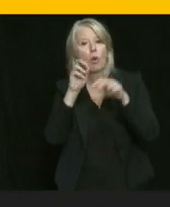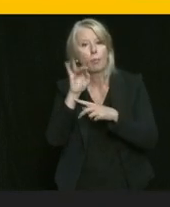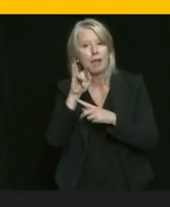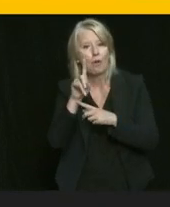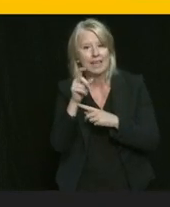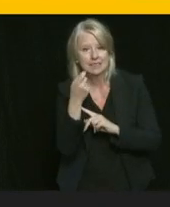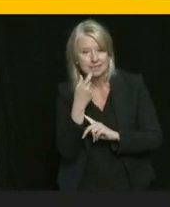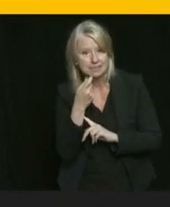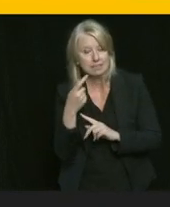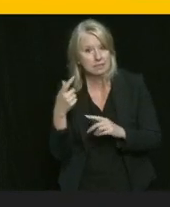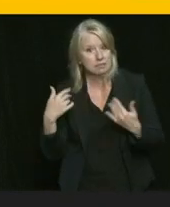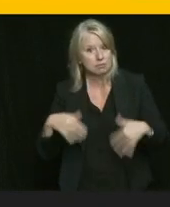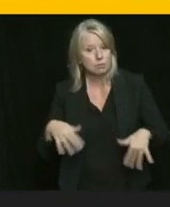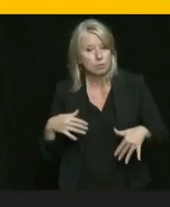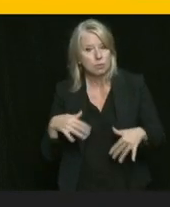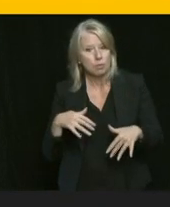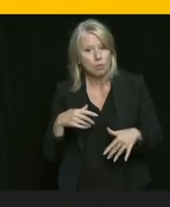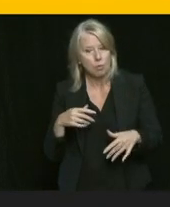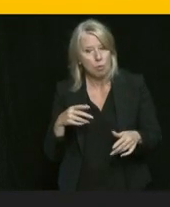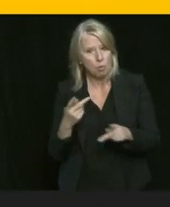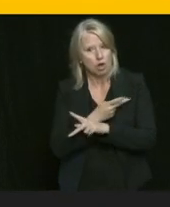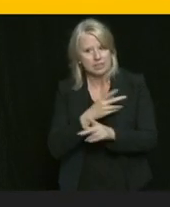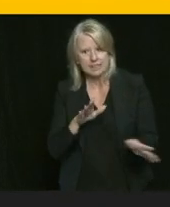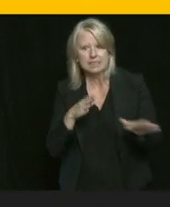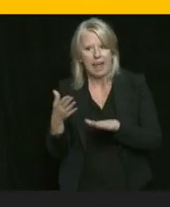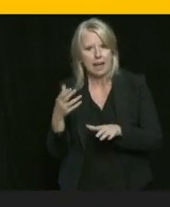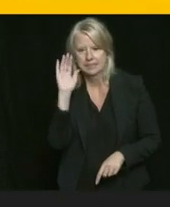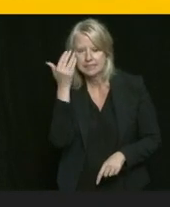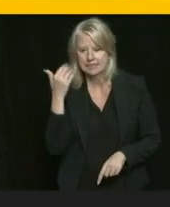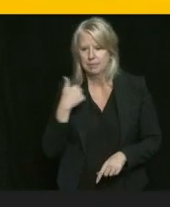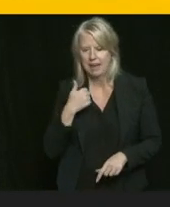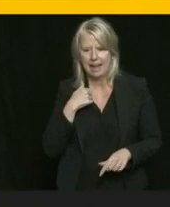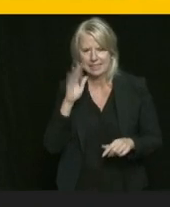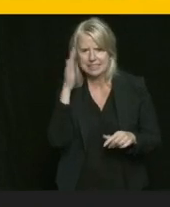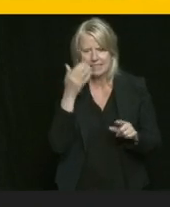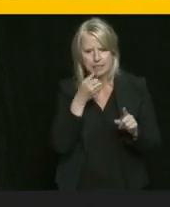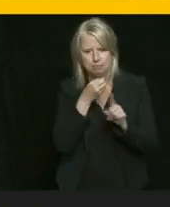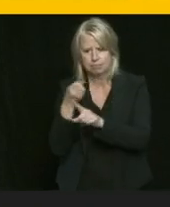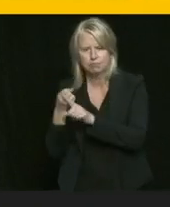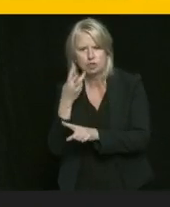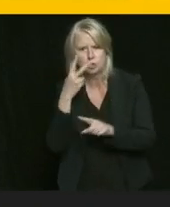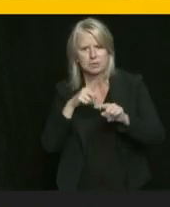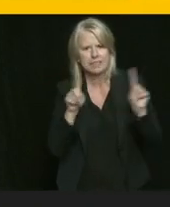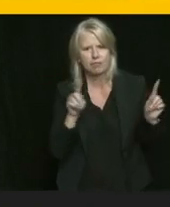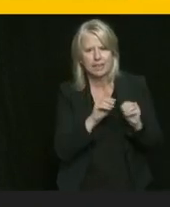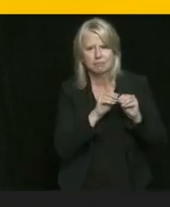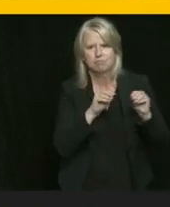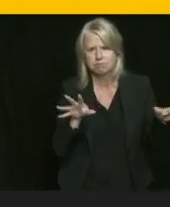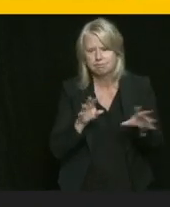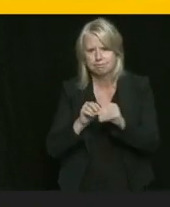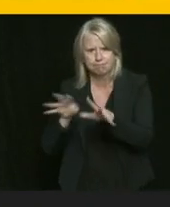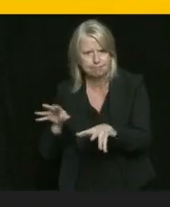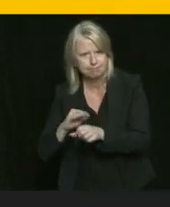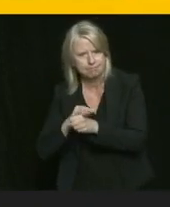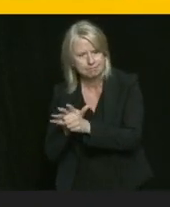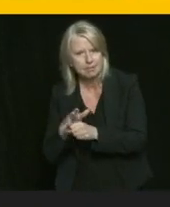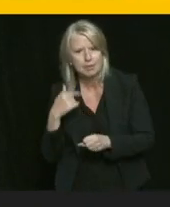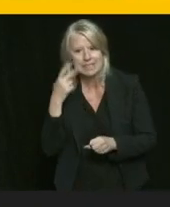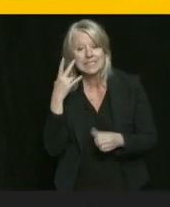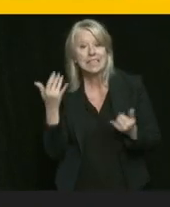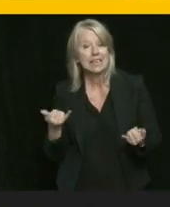some cases. It may be the deadliest year on record. Given that, at the same time, we're seeing a huge spike in opioid